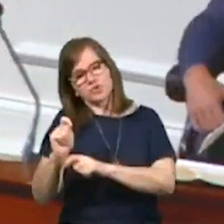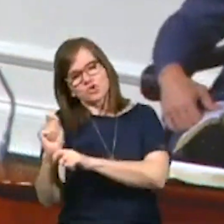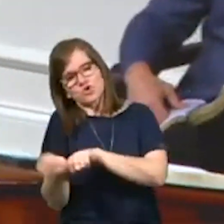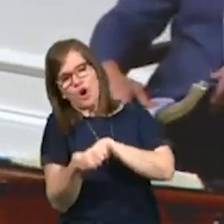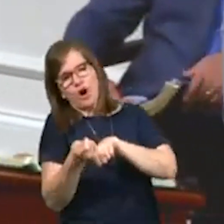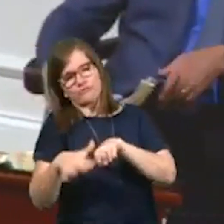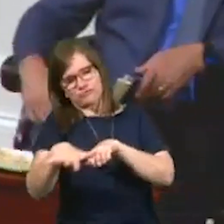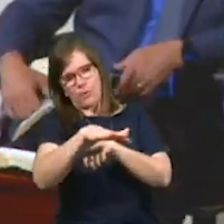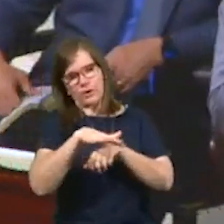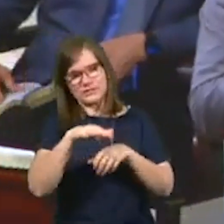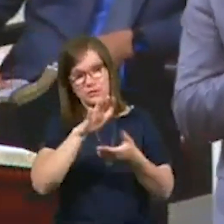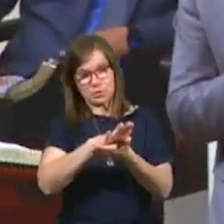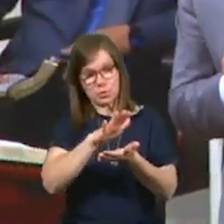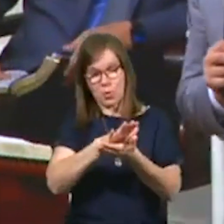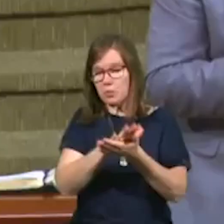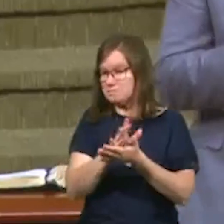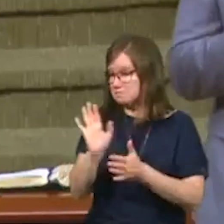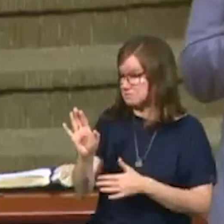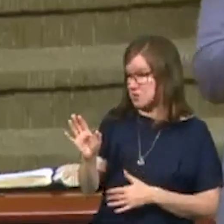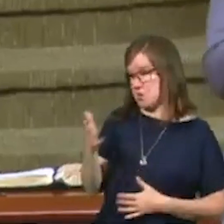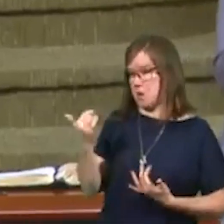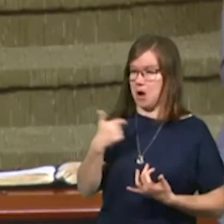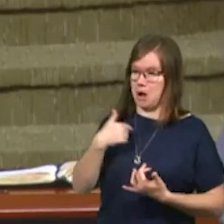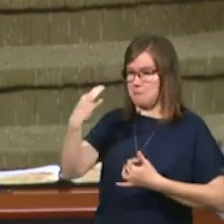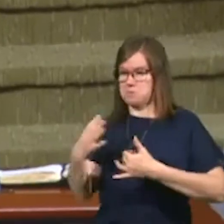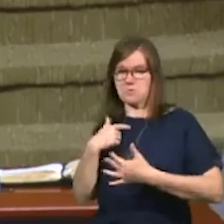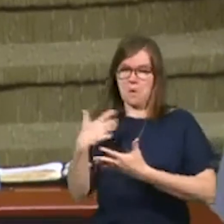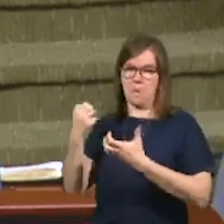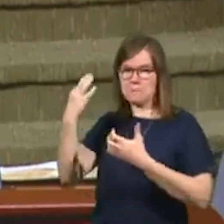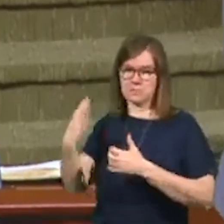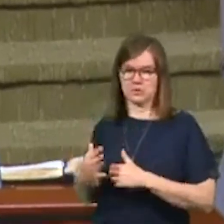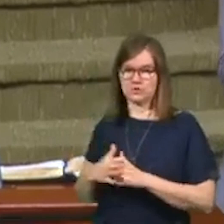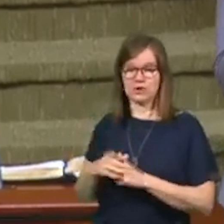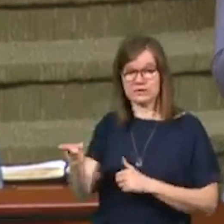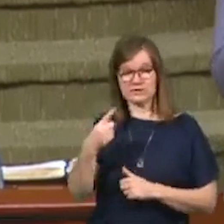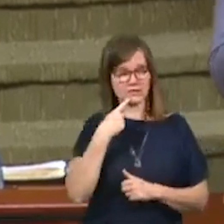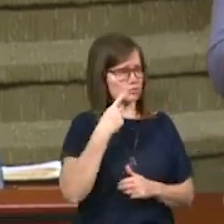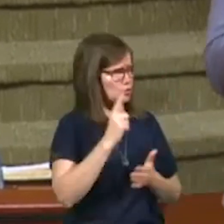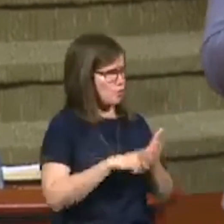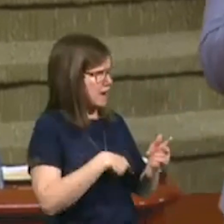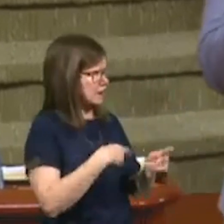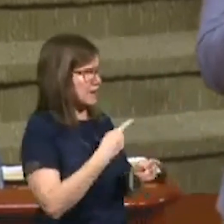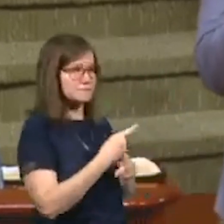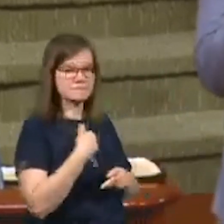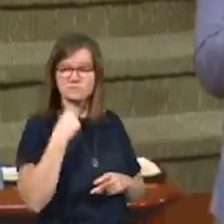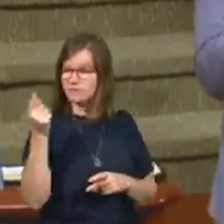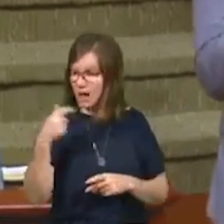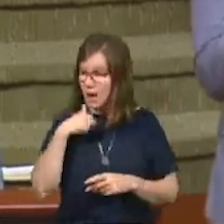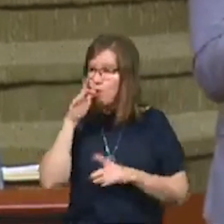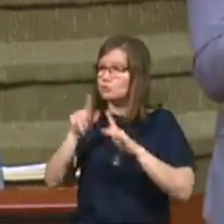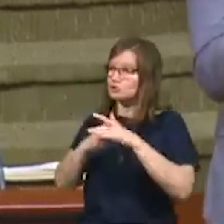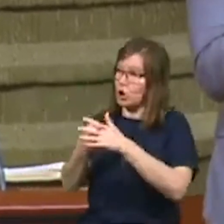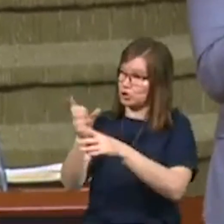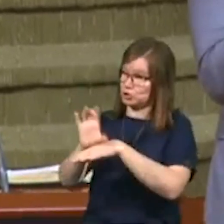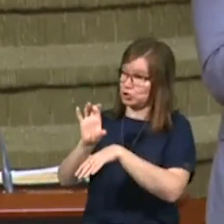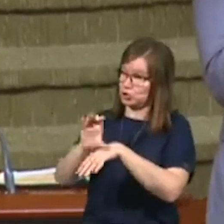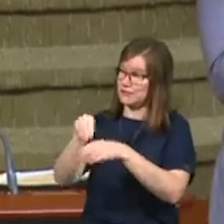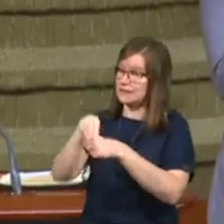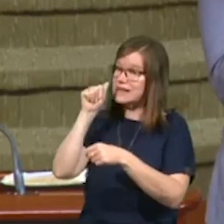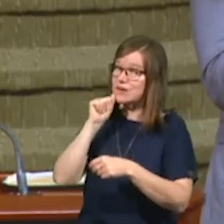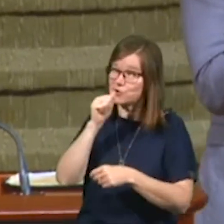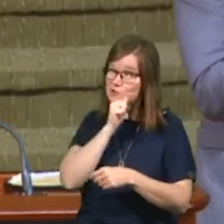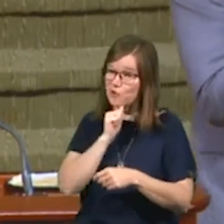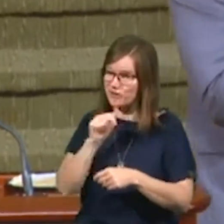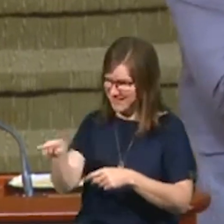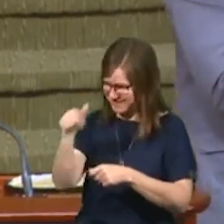She said, what do you want to do? I said, I'll tell you right now I'm a preacher. I'm going to be a preacher. You know? And she said, well, what kind? And this is what I told her. said, I'm going to start a church in Arizona.